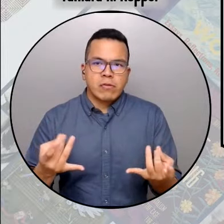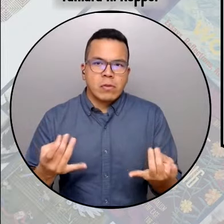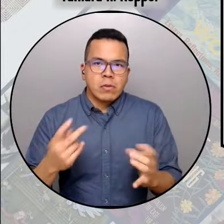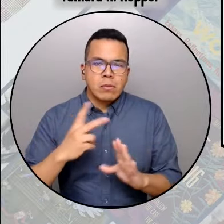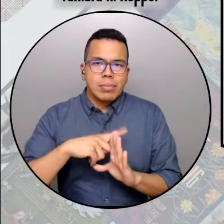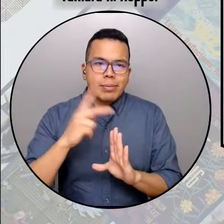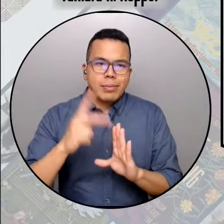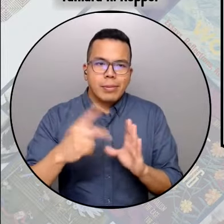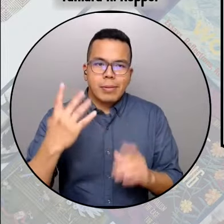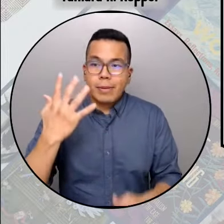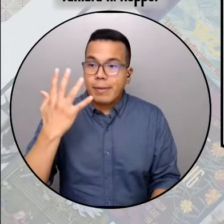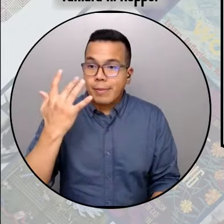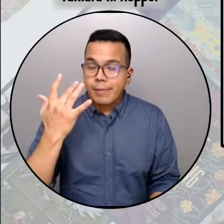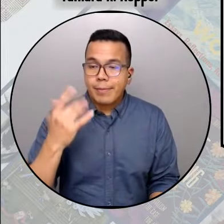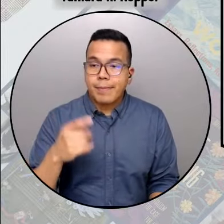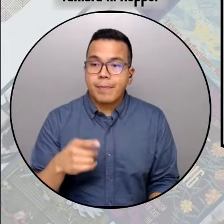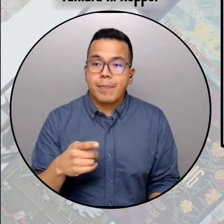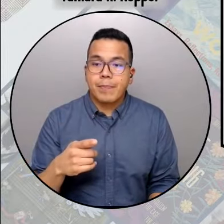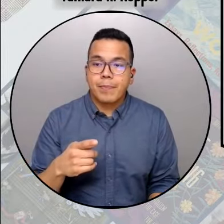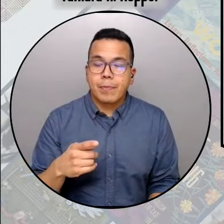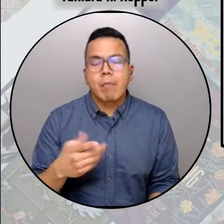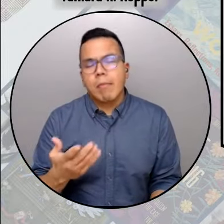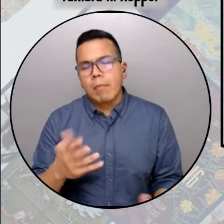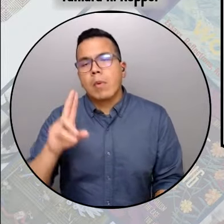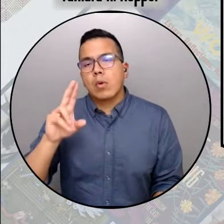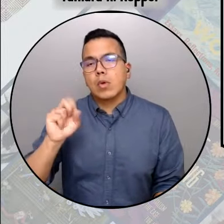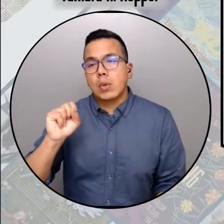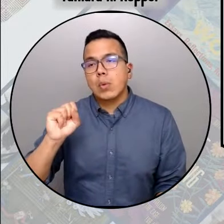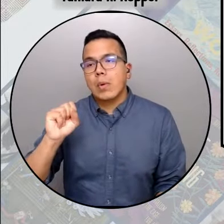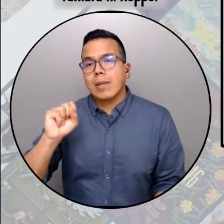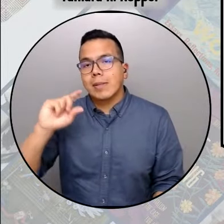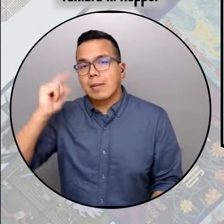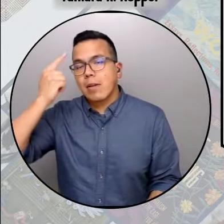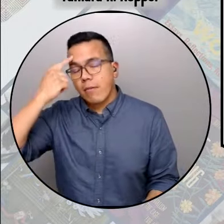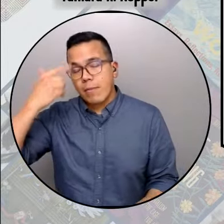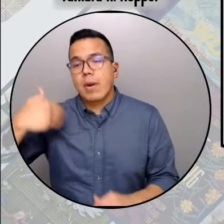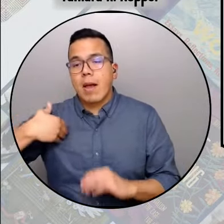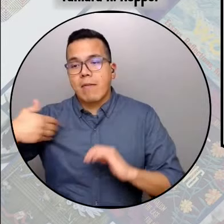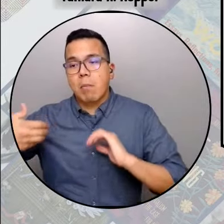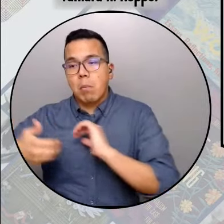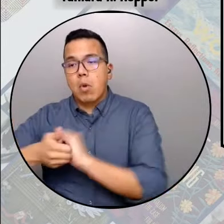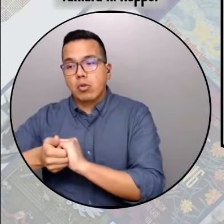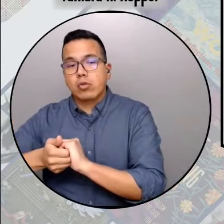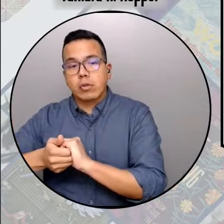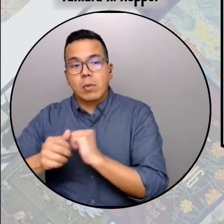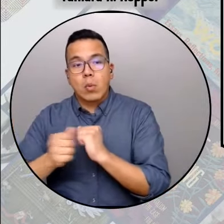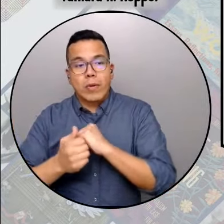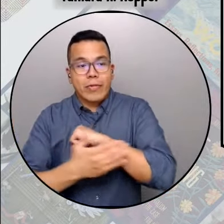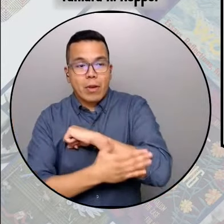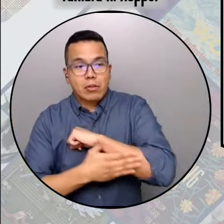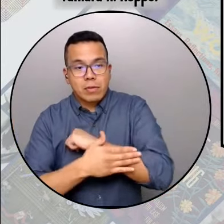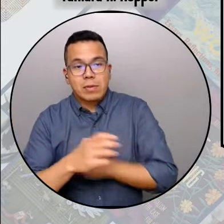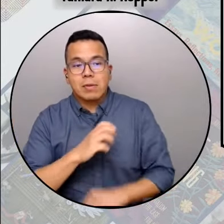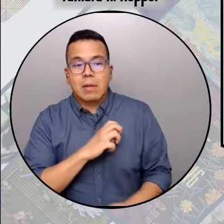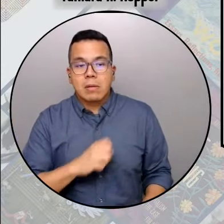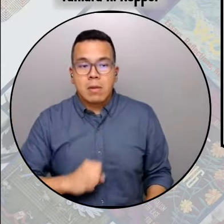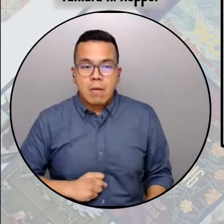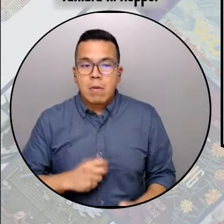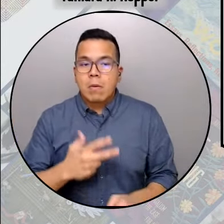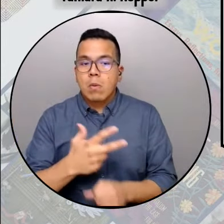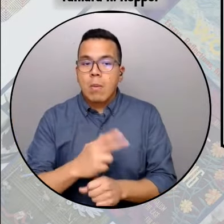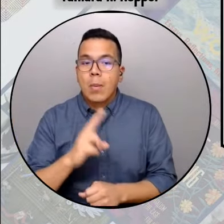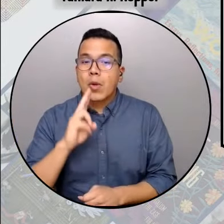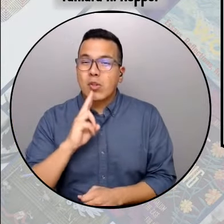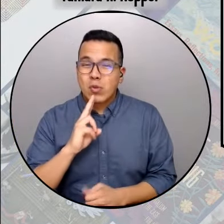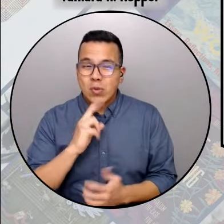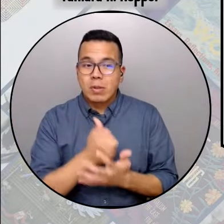program that, the U.S. government does have partnerships with these countries here, right? And a lot of